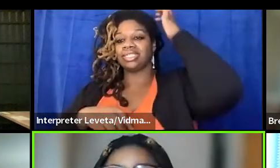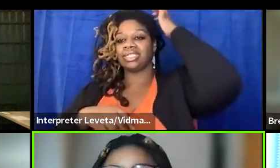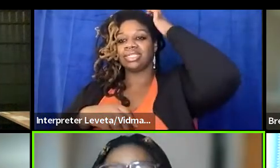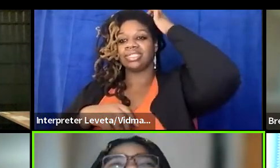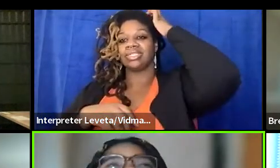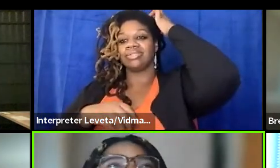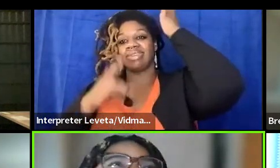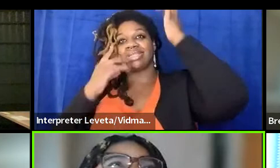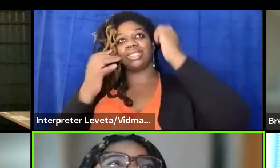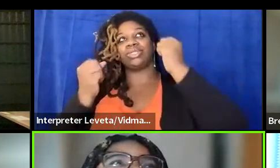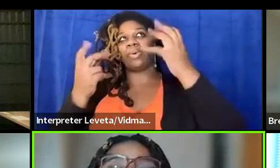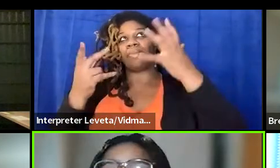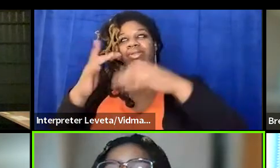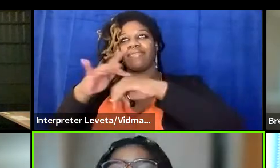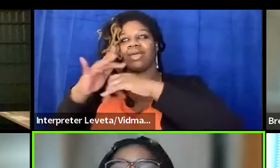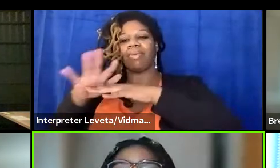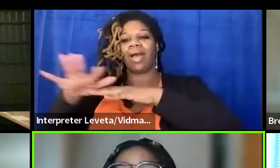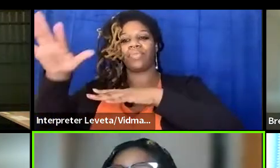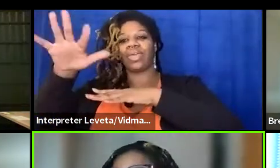out there.